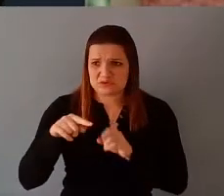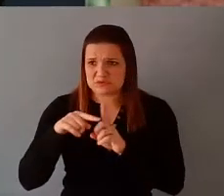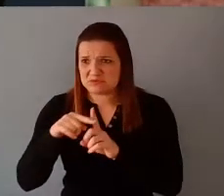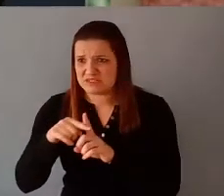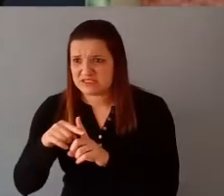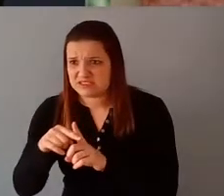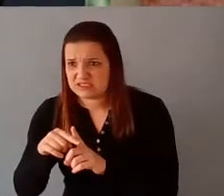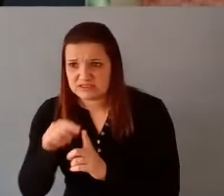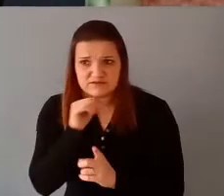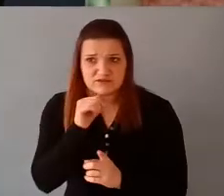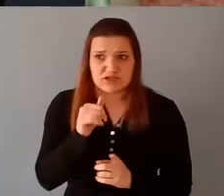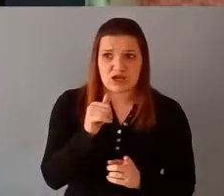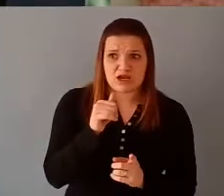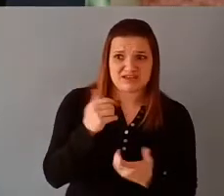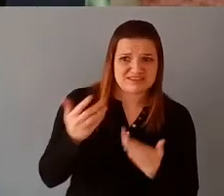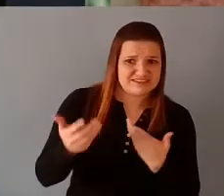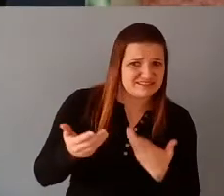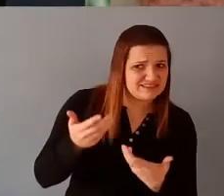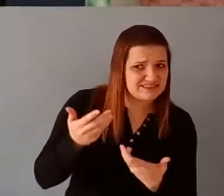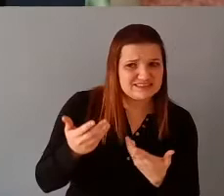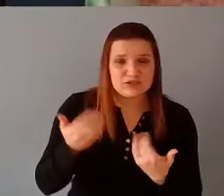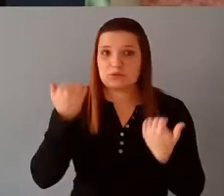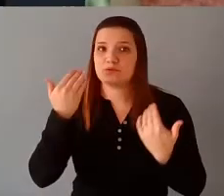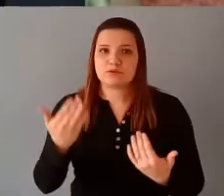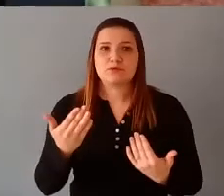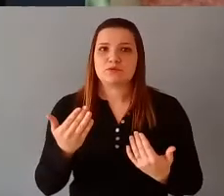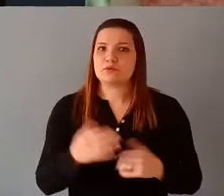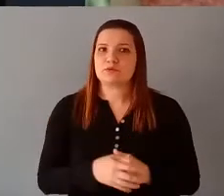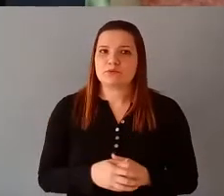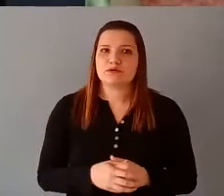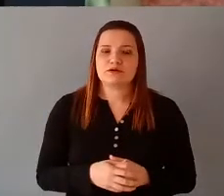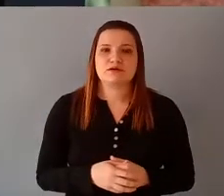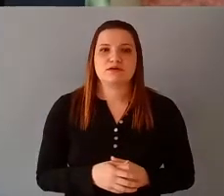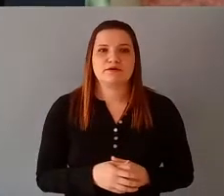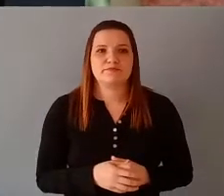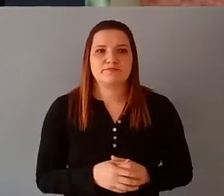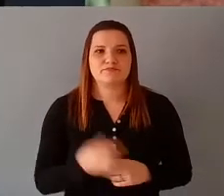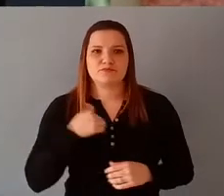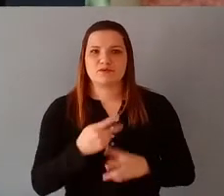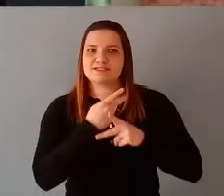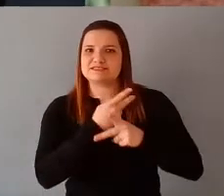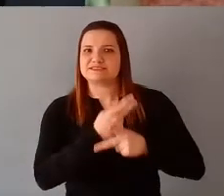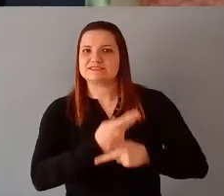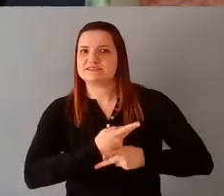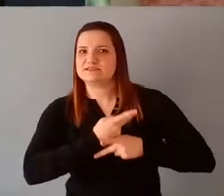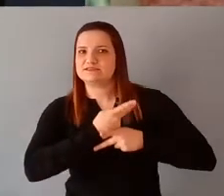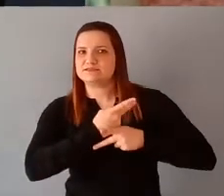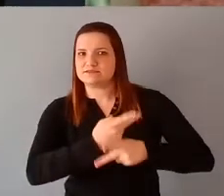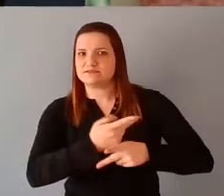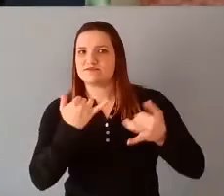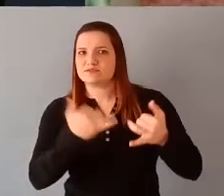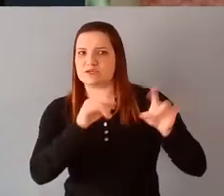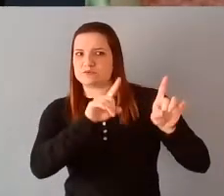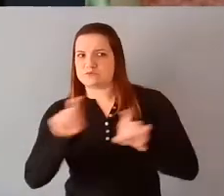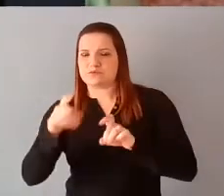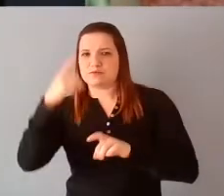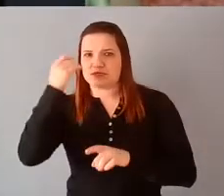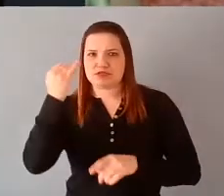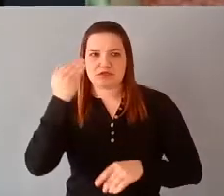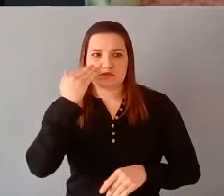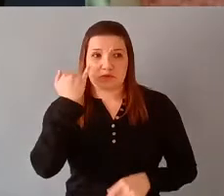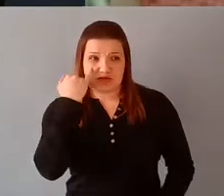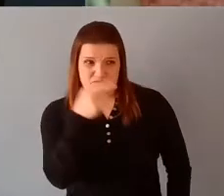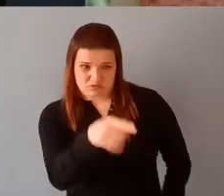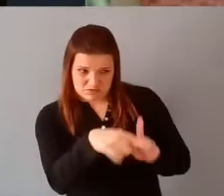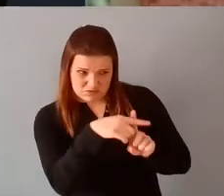not. So definitely it's more precautionary in terms of really knowing if somebody's positive